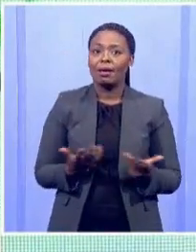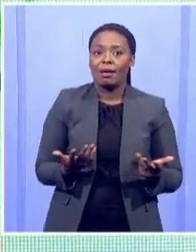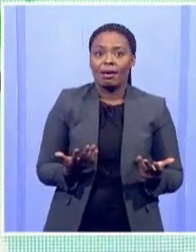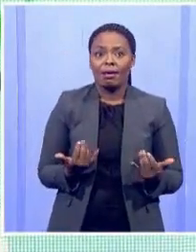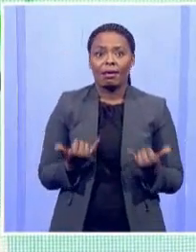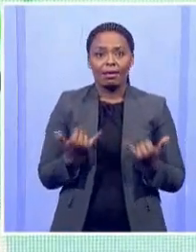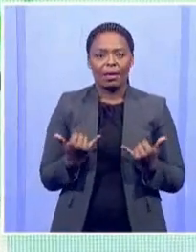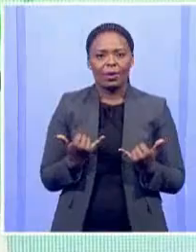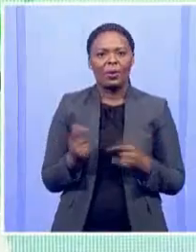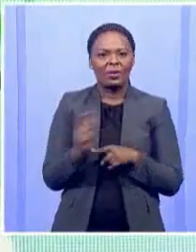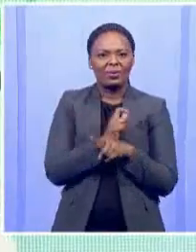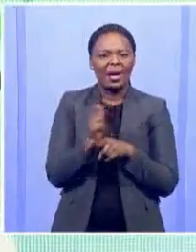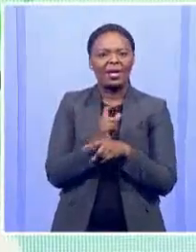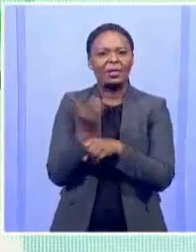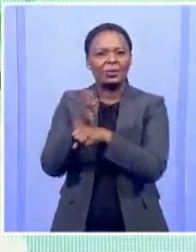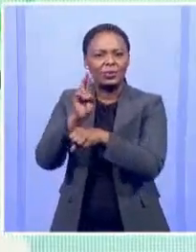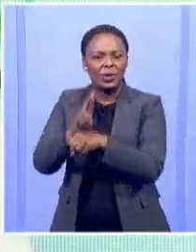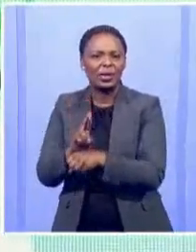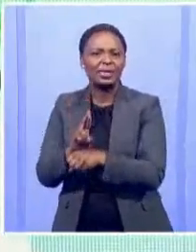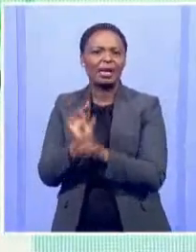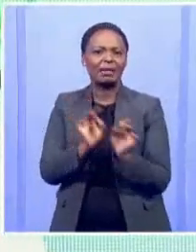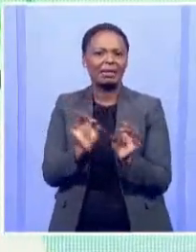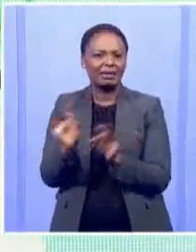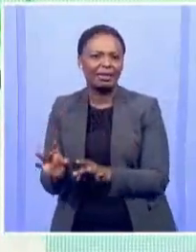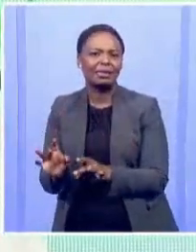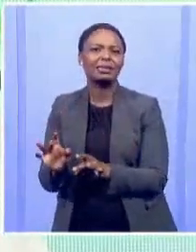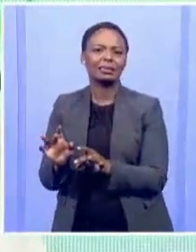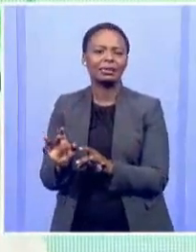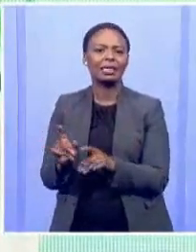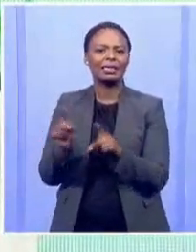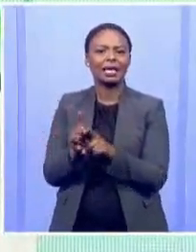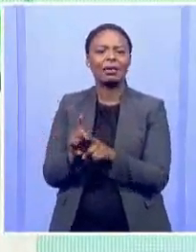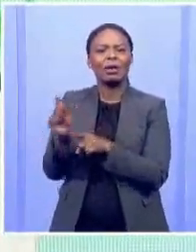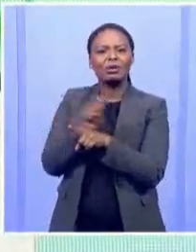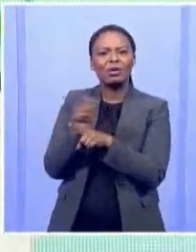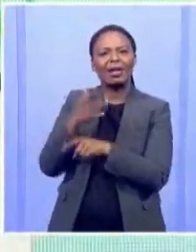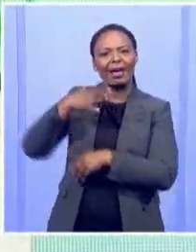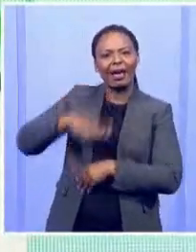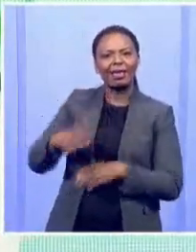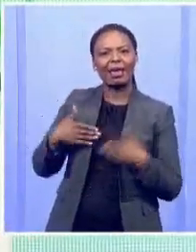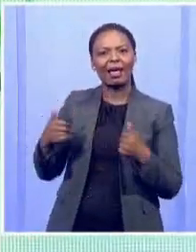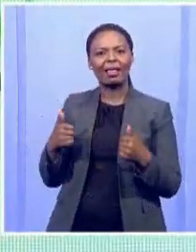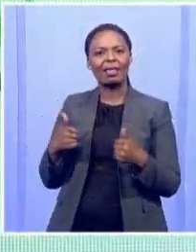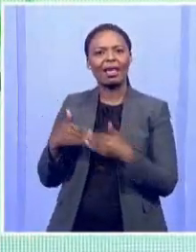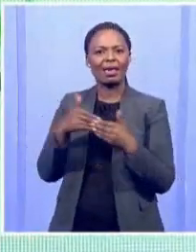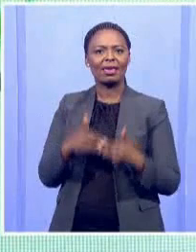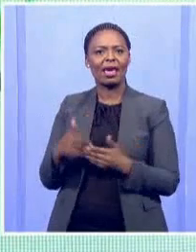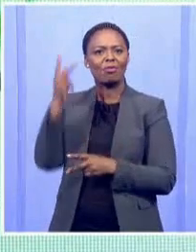of training of doctors, but in terms of the training of other health professionals as well.